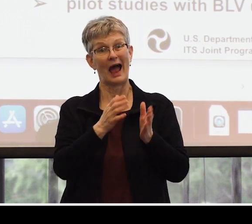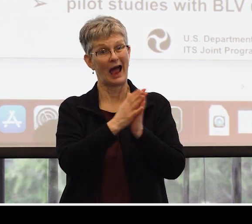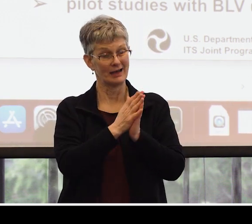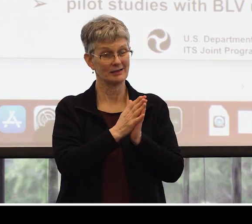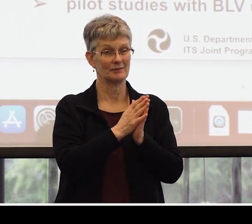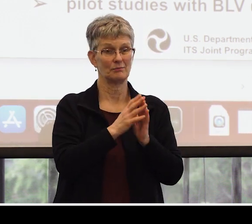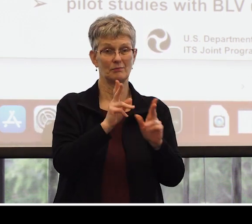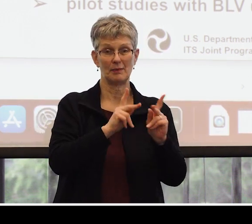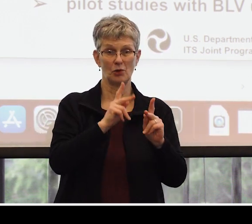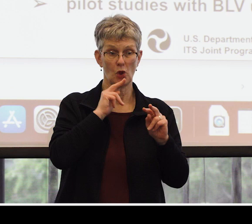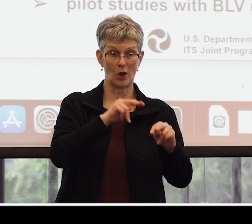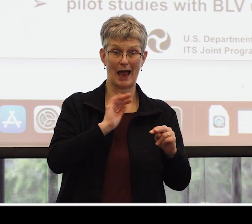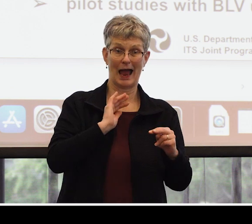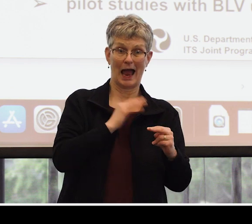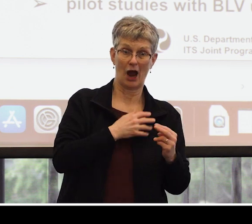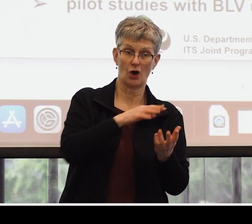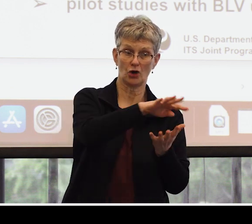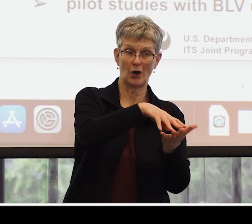app to